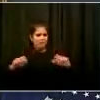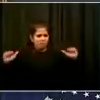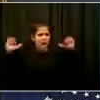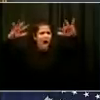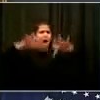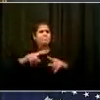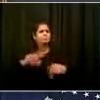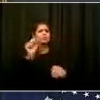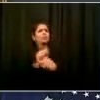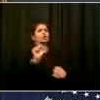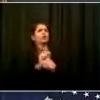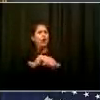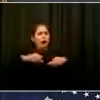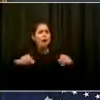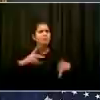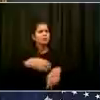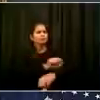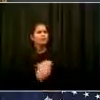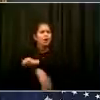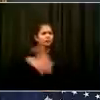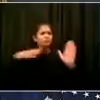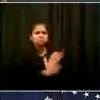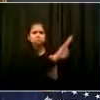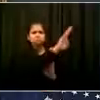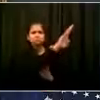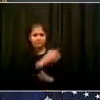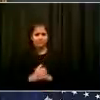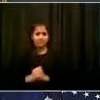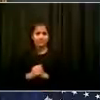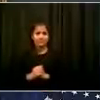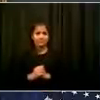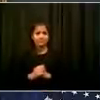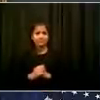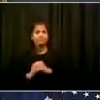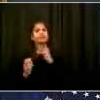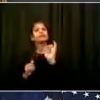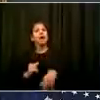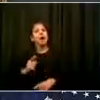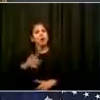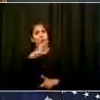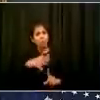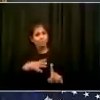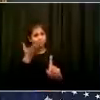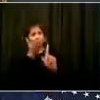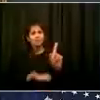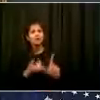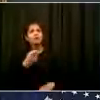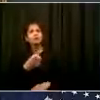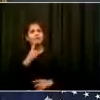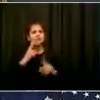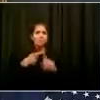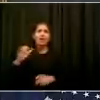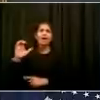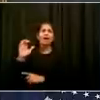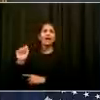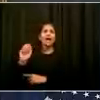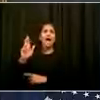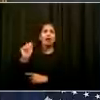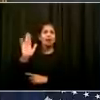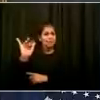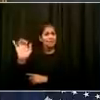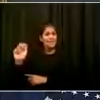Lucia? Yes. And you came to this city and brought your skills and talents, and now you're creating affordable housing for